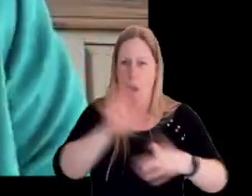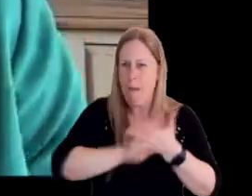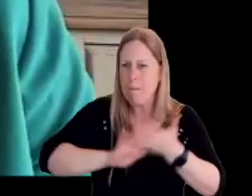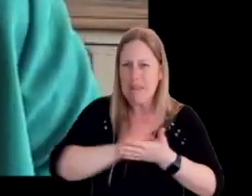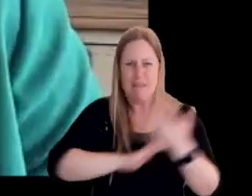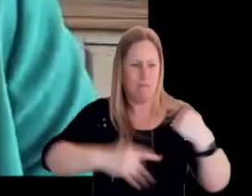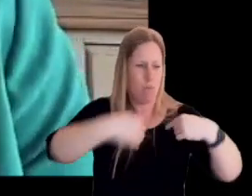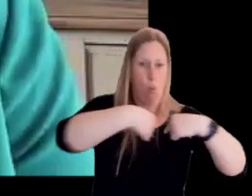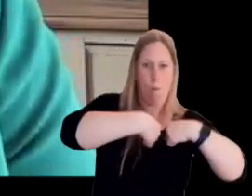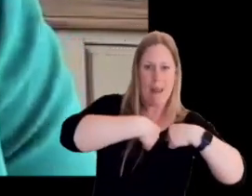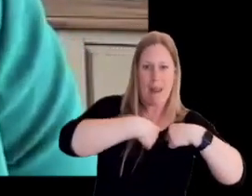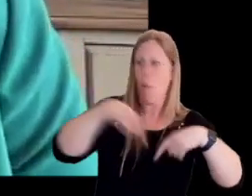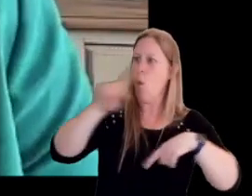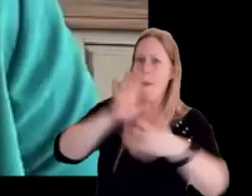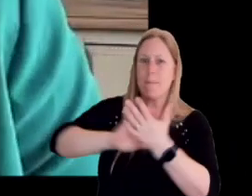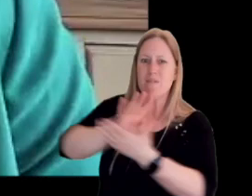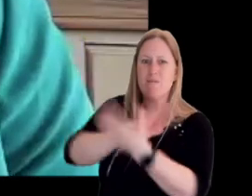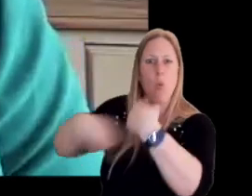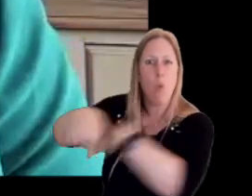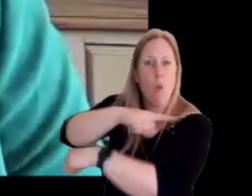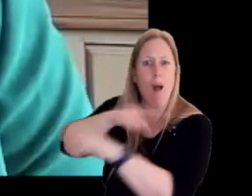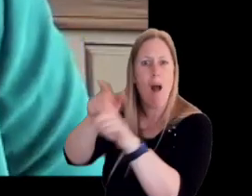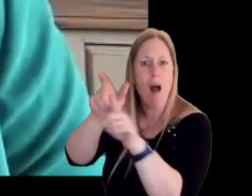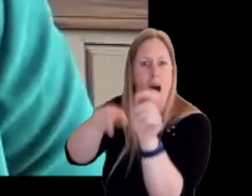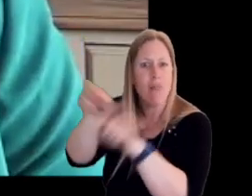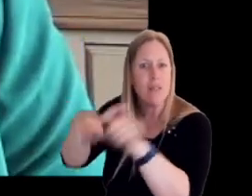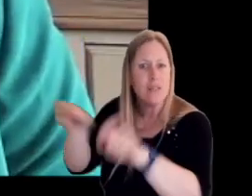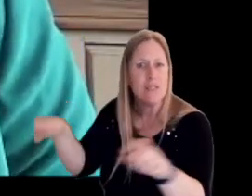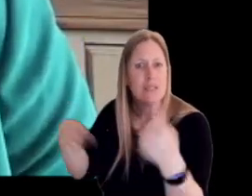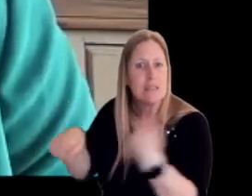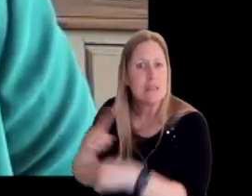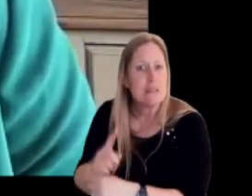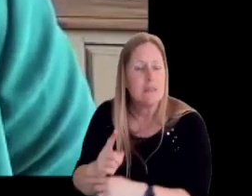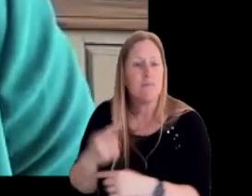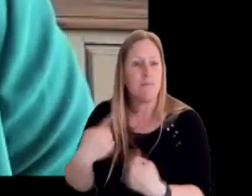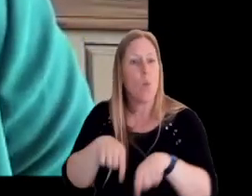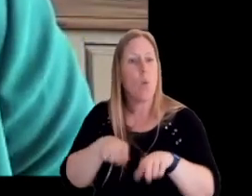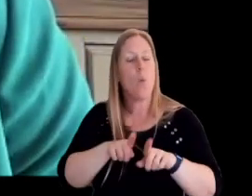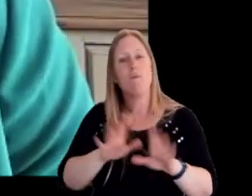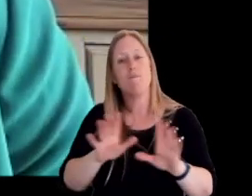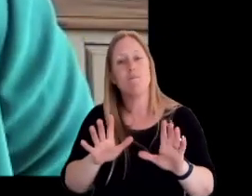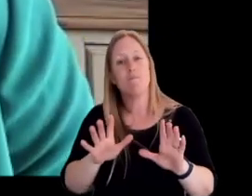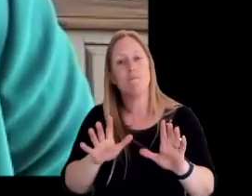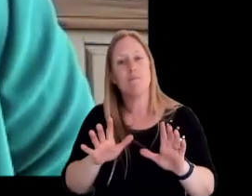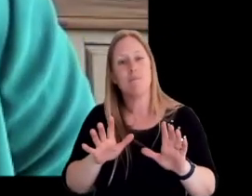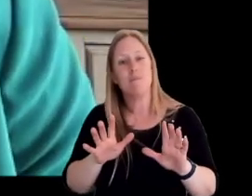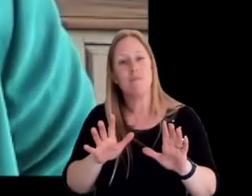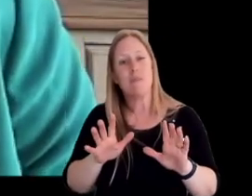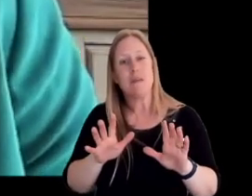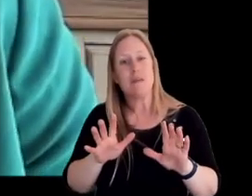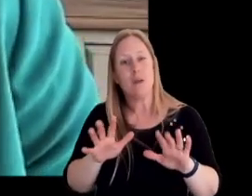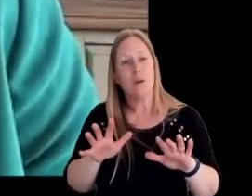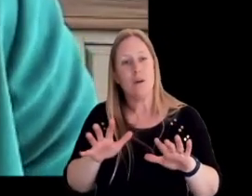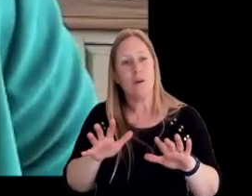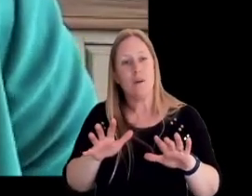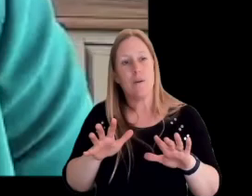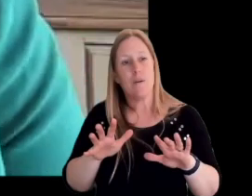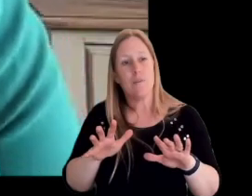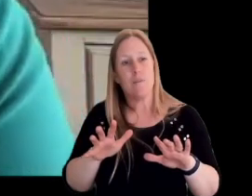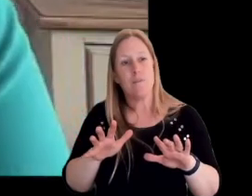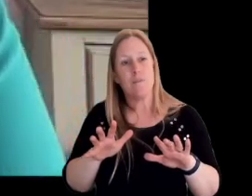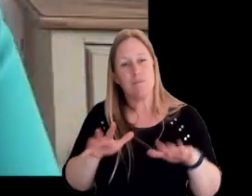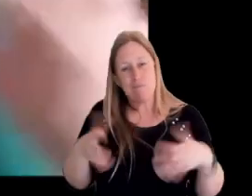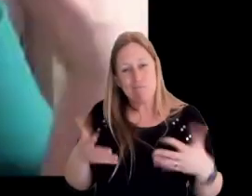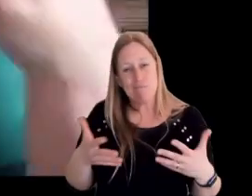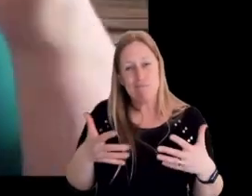what it means for me, what it means for others, etc. I keep, obviously it's not like something that you should be